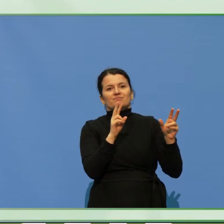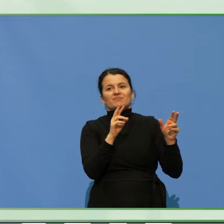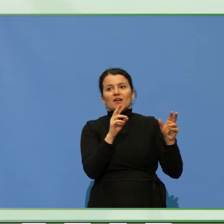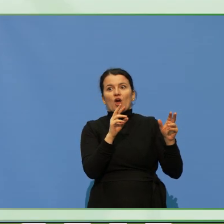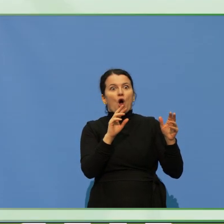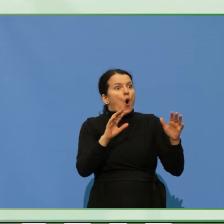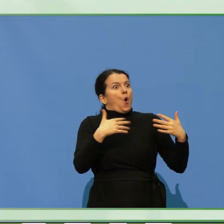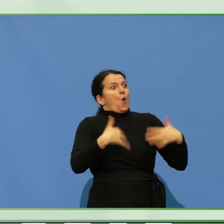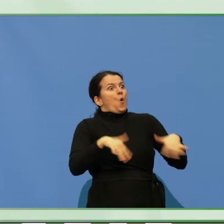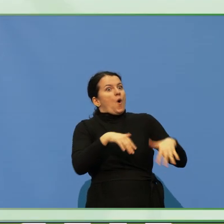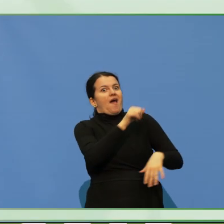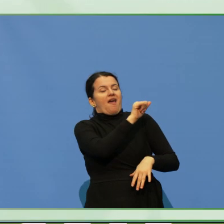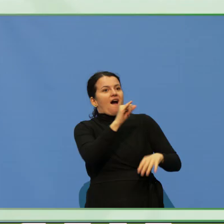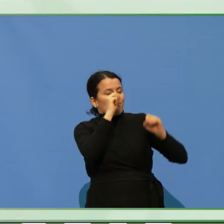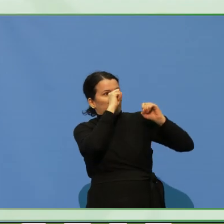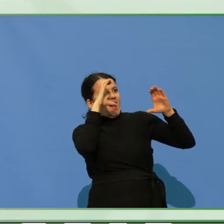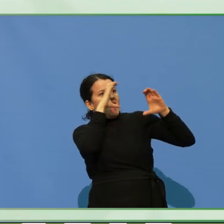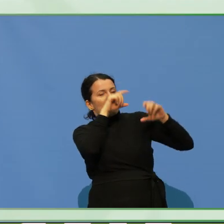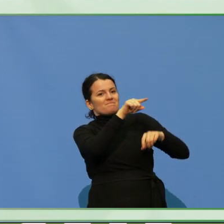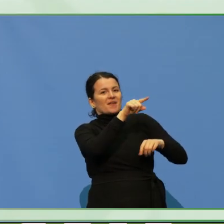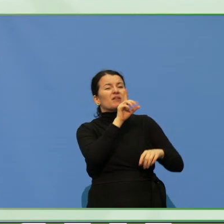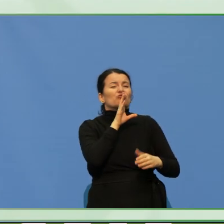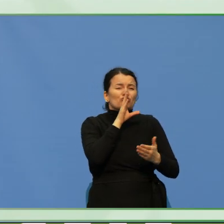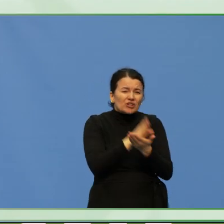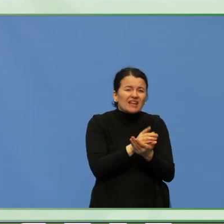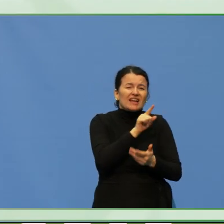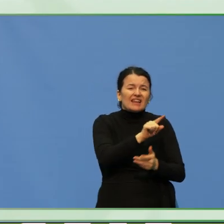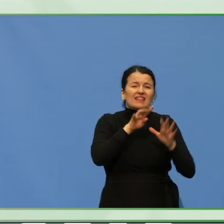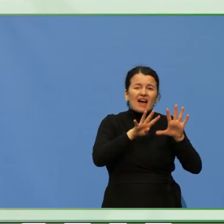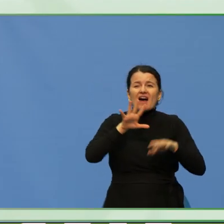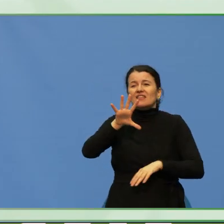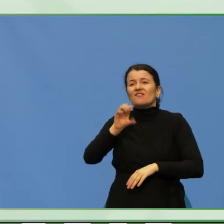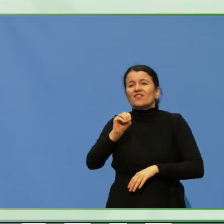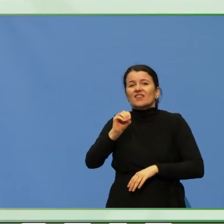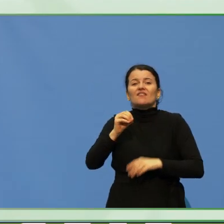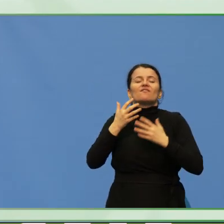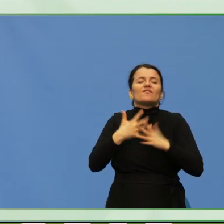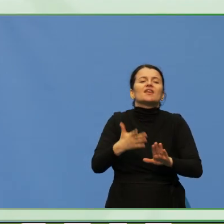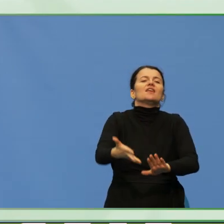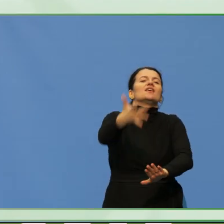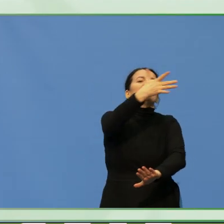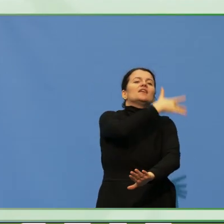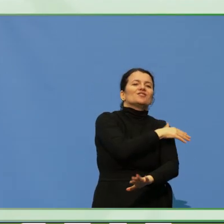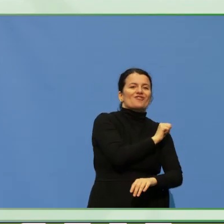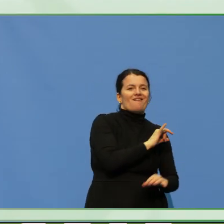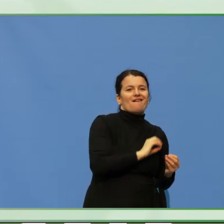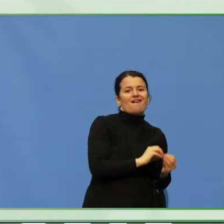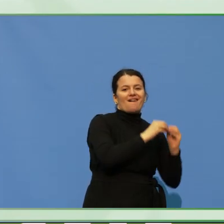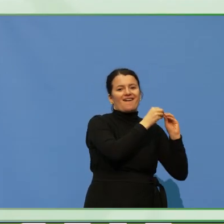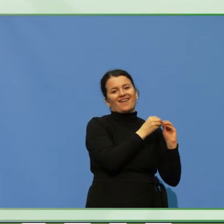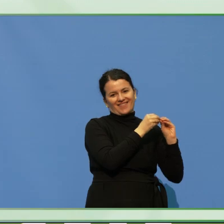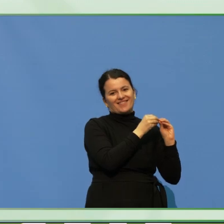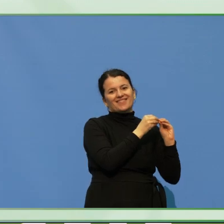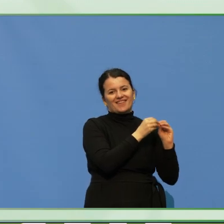1954, I think, was the first system. But it is a Dumbledore library, which is the picture on the screen, and what I imagine to be a